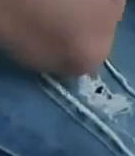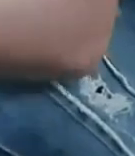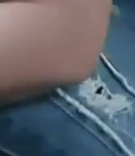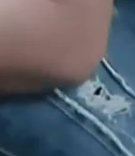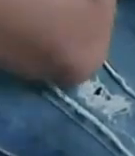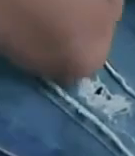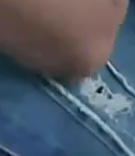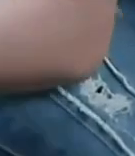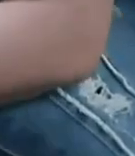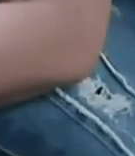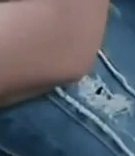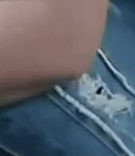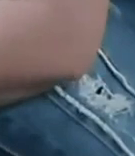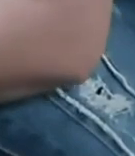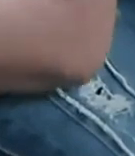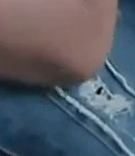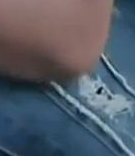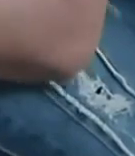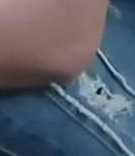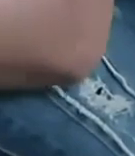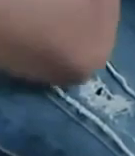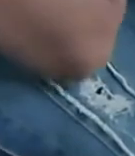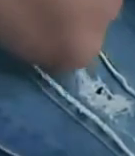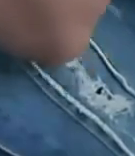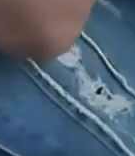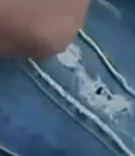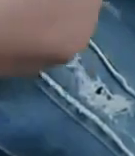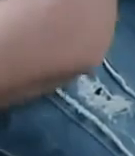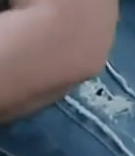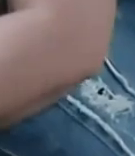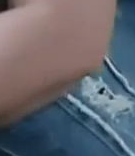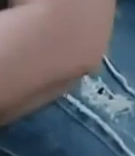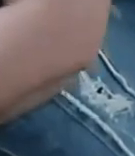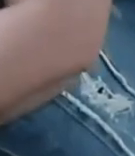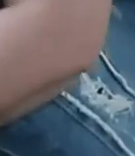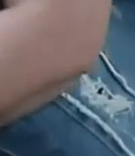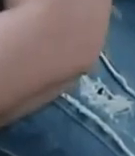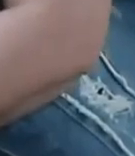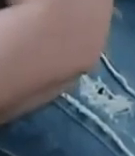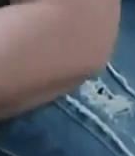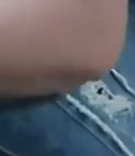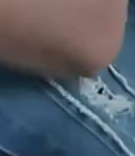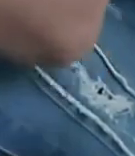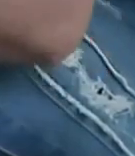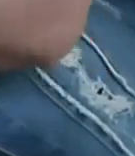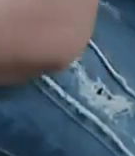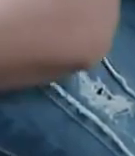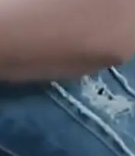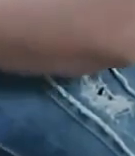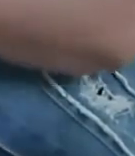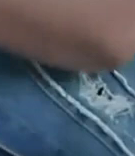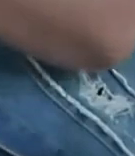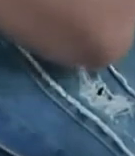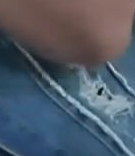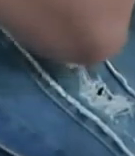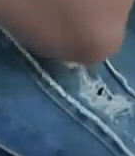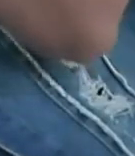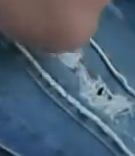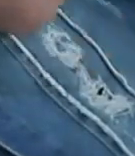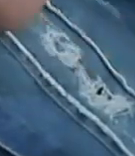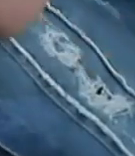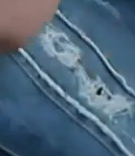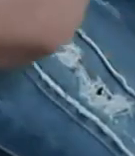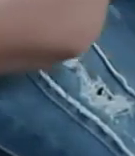in these teachings have been very enriching for us. and we are so happy with the involvement of the